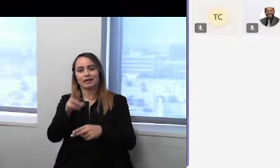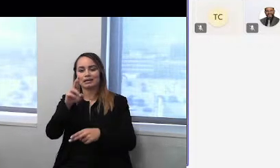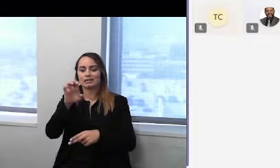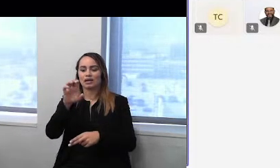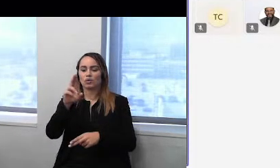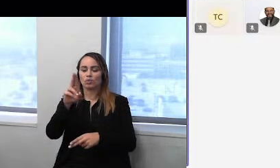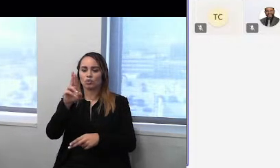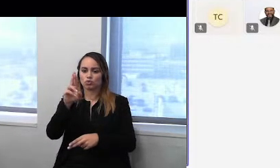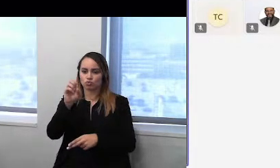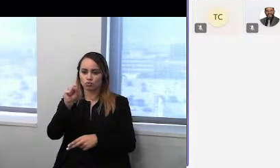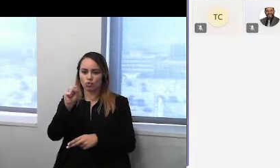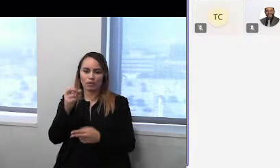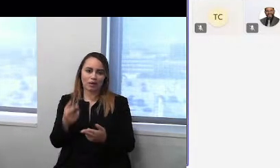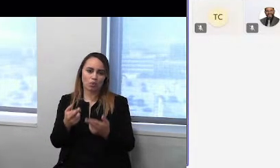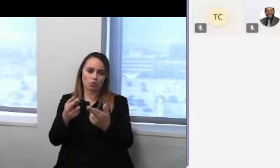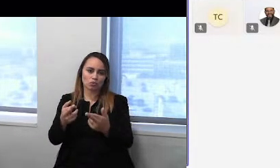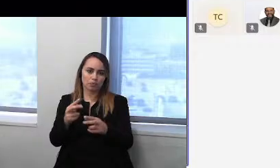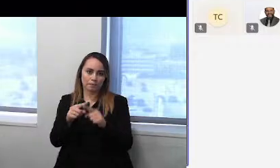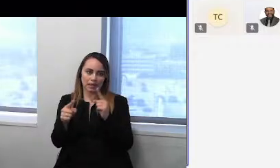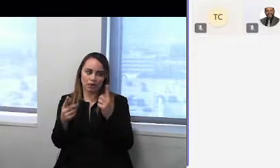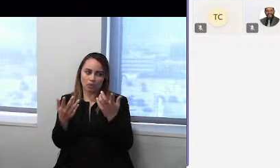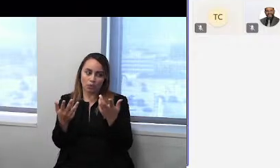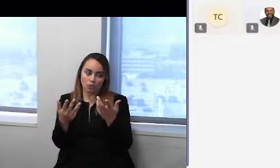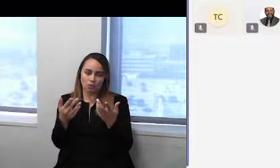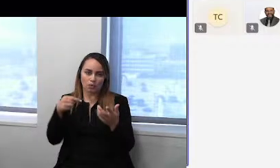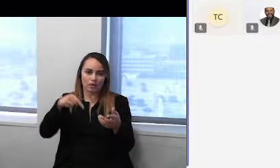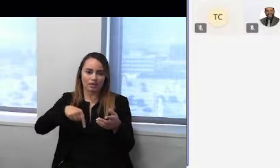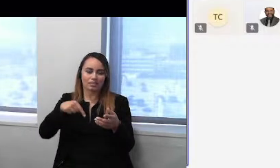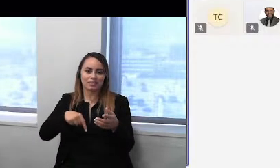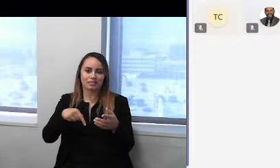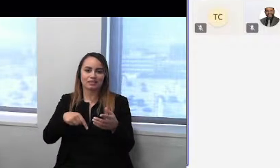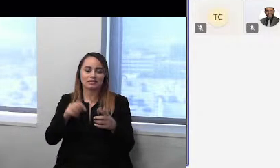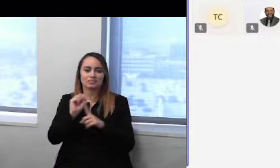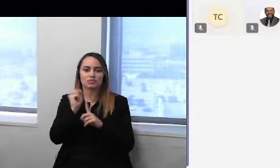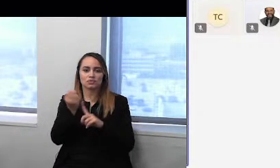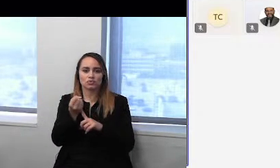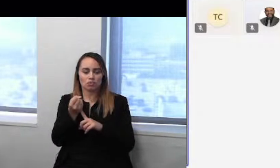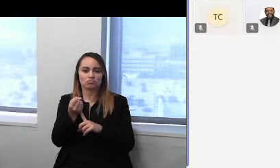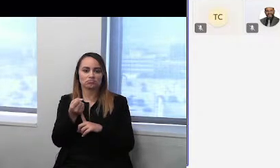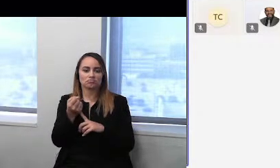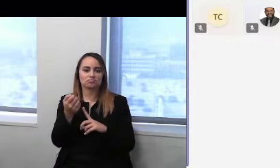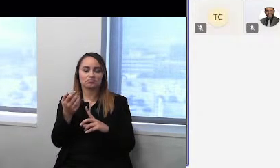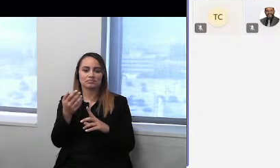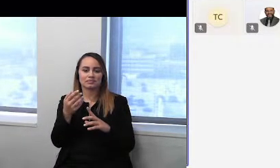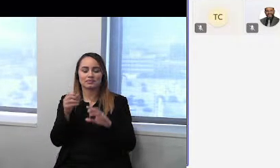in this case would be the component, the system of the renewable energy